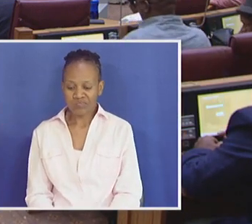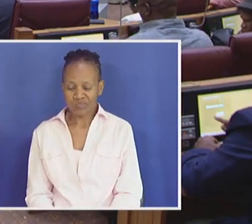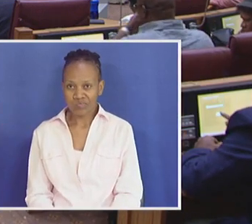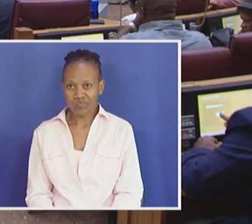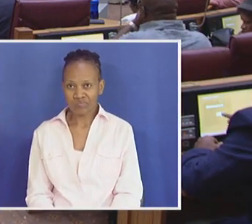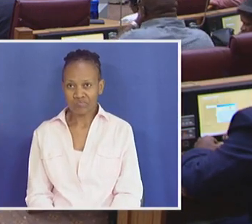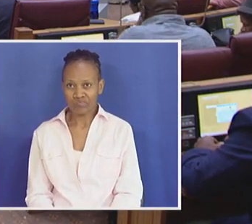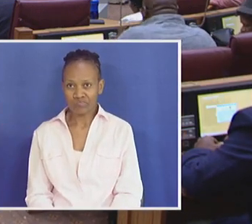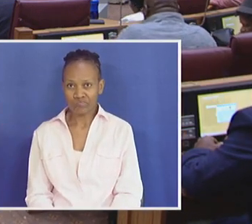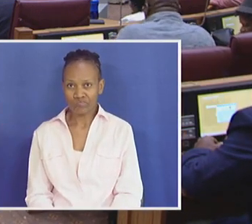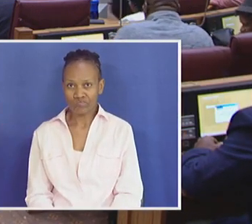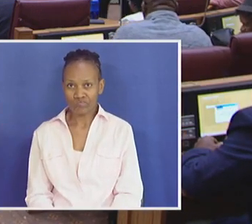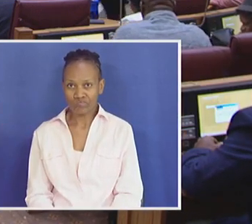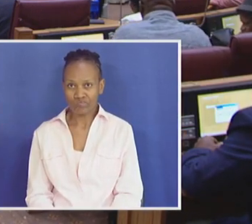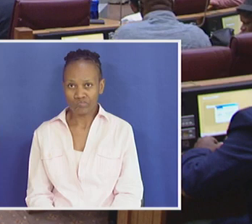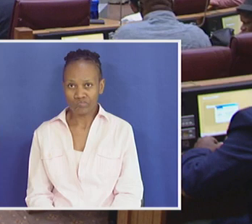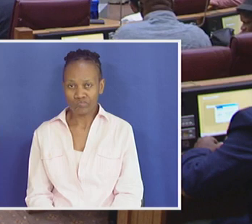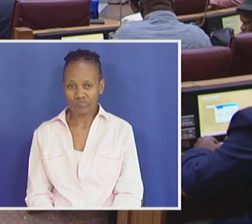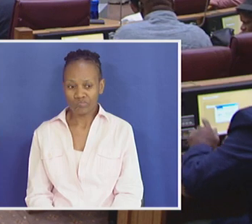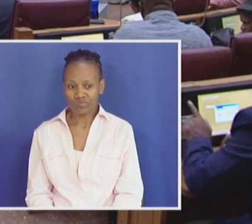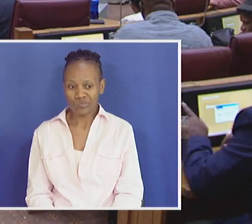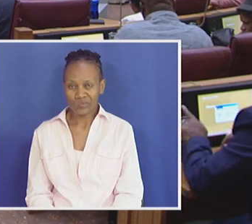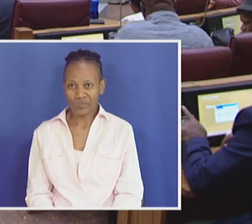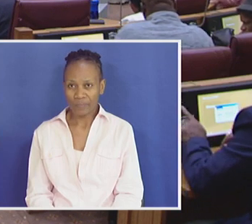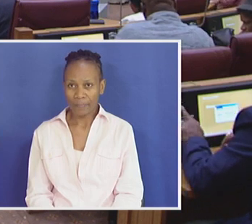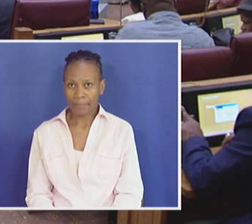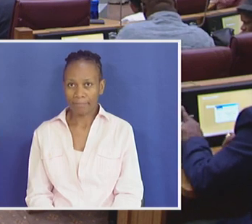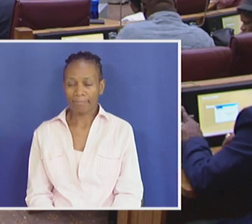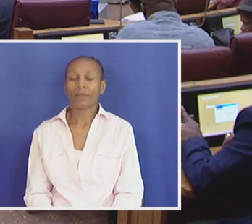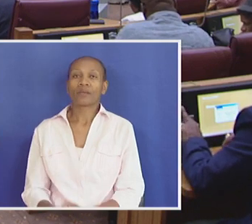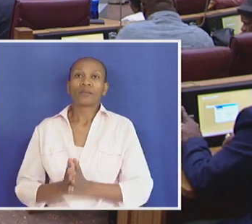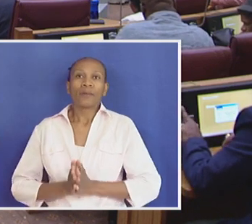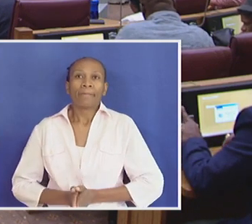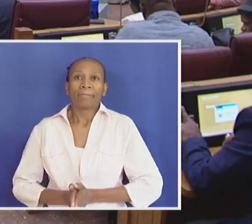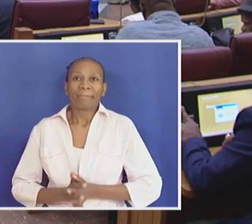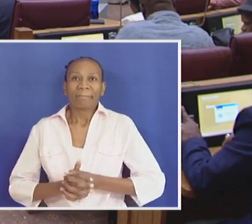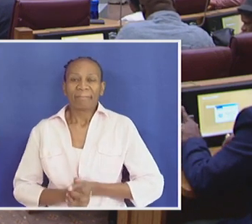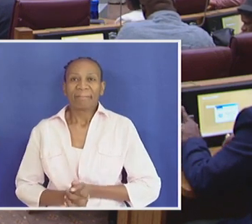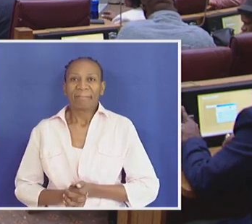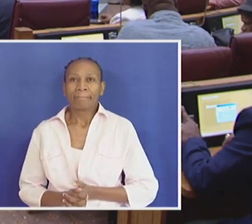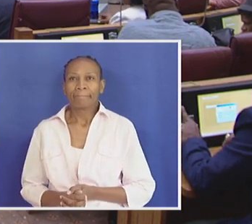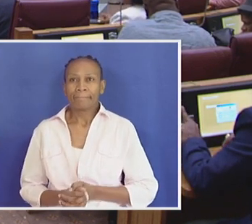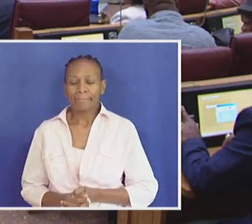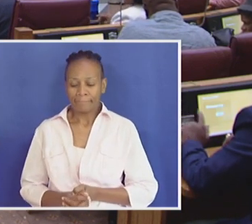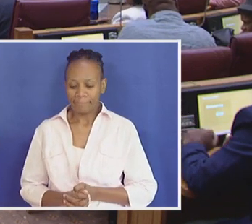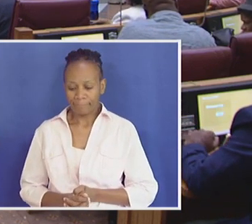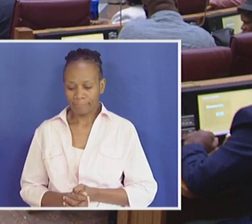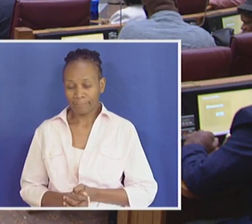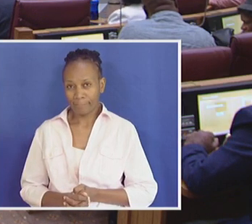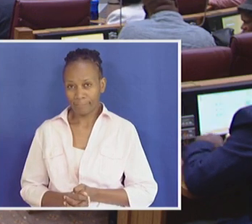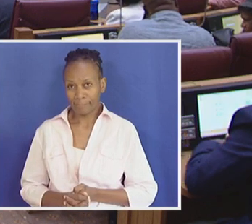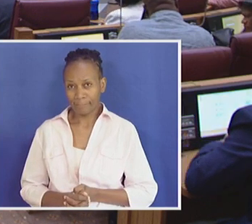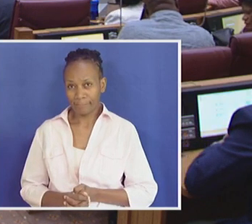Consideration of report of Select Committee on Cooperative Governance and Traditional Affairs, notice of intervention issued in terms of